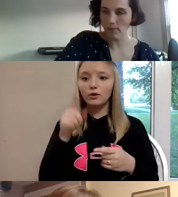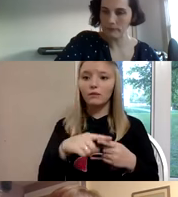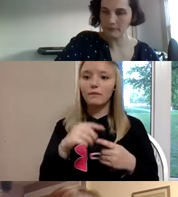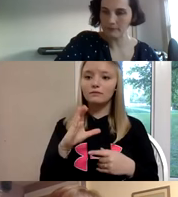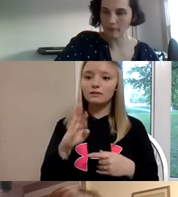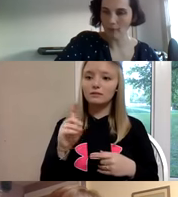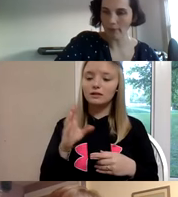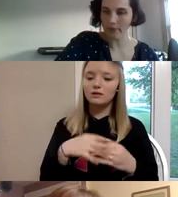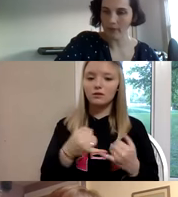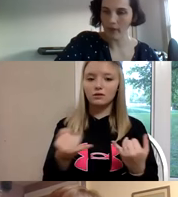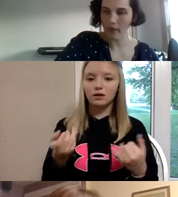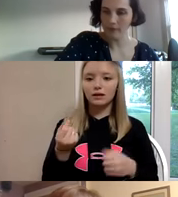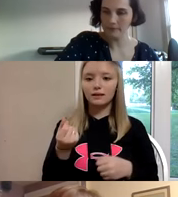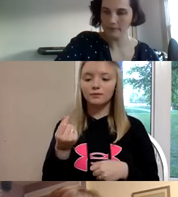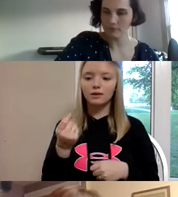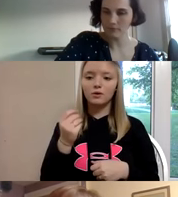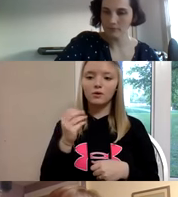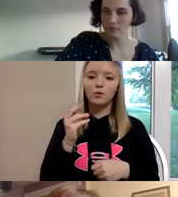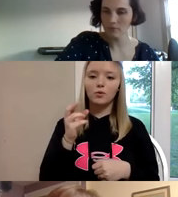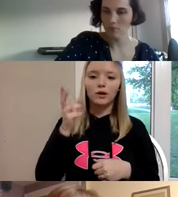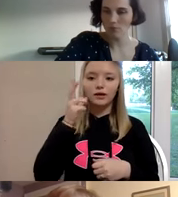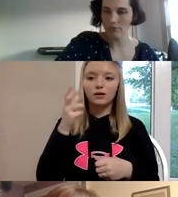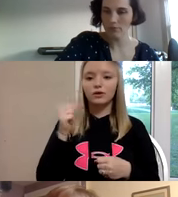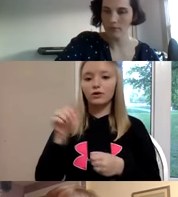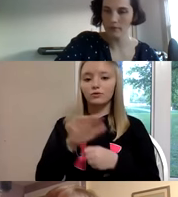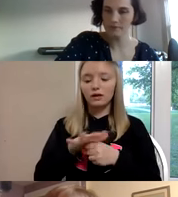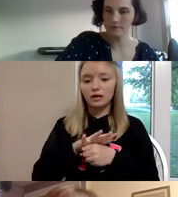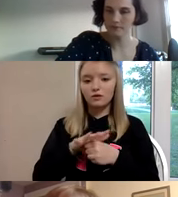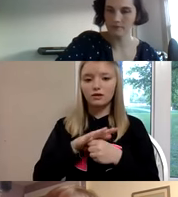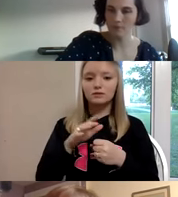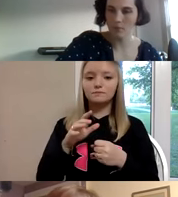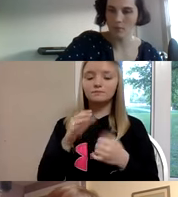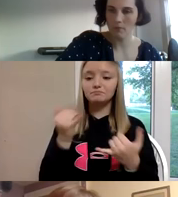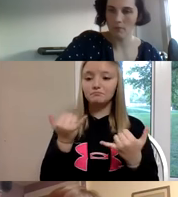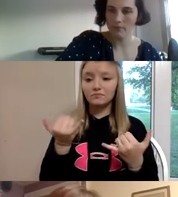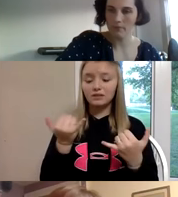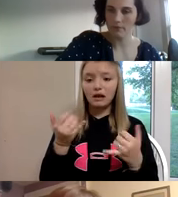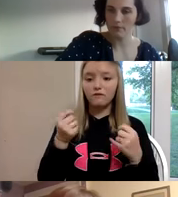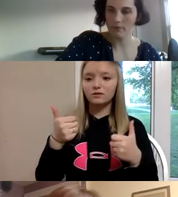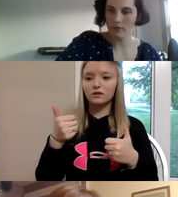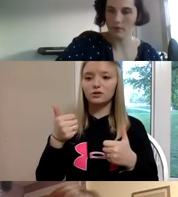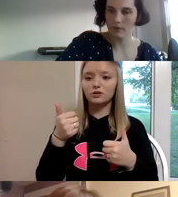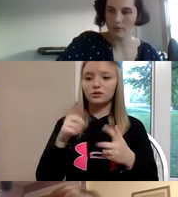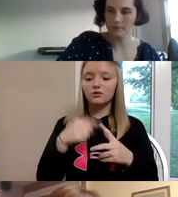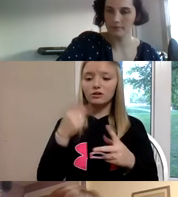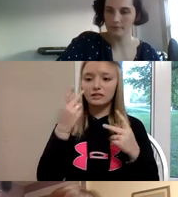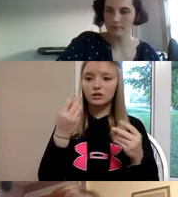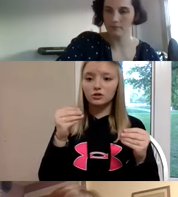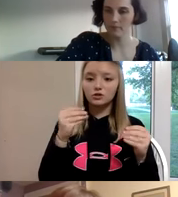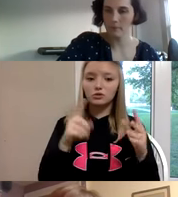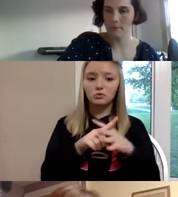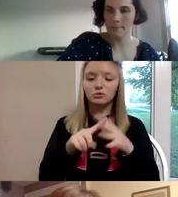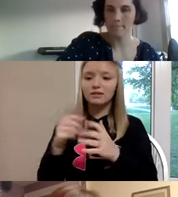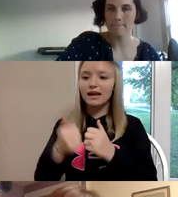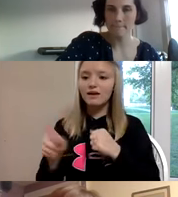bit, or hear about it maybe in other areas. And then all of a sudden, you started seeing stores pop up everywhere for